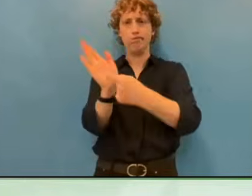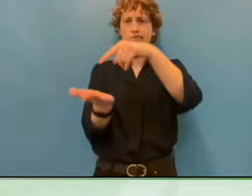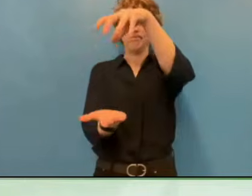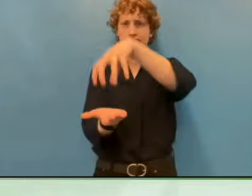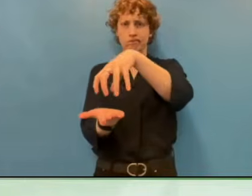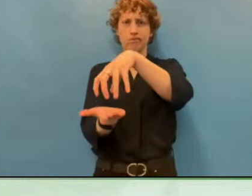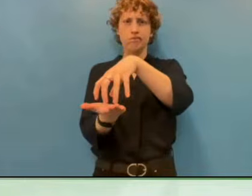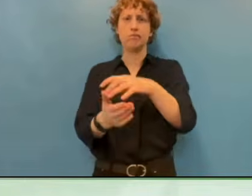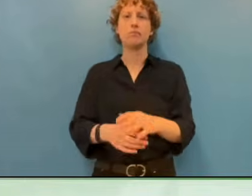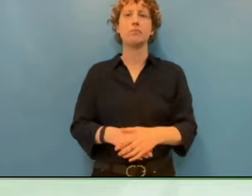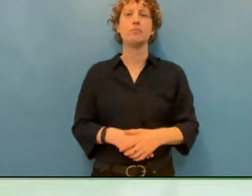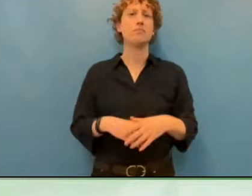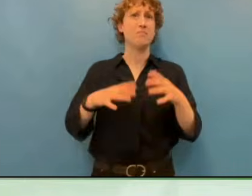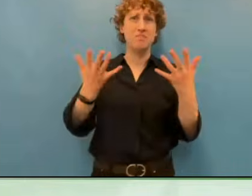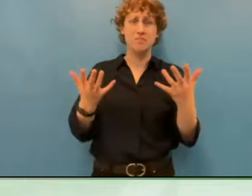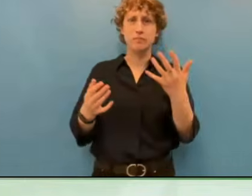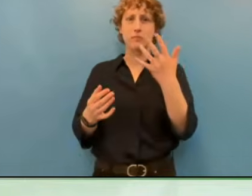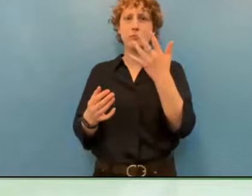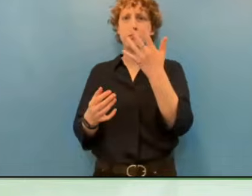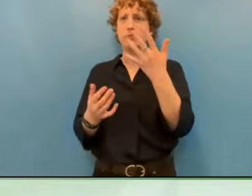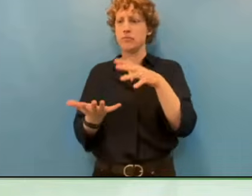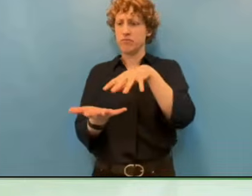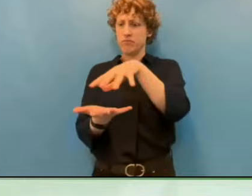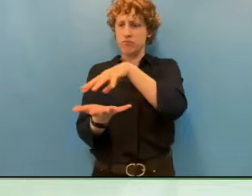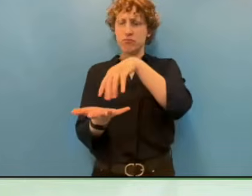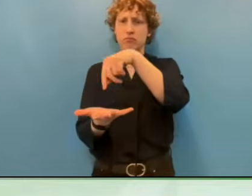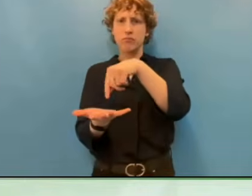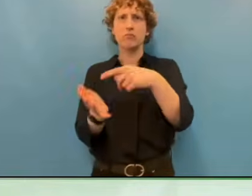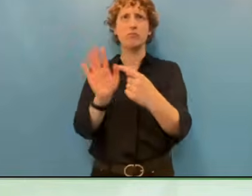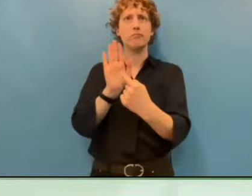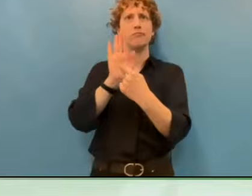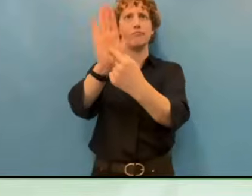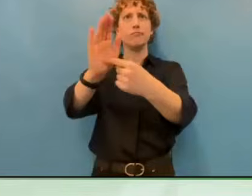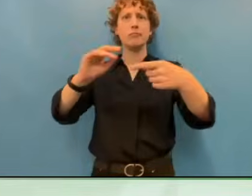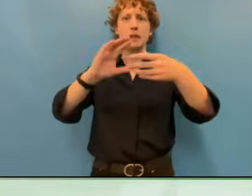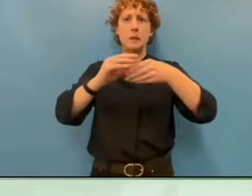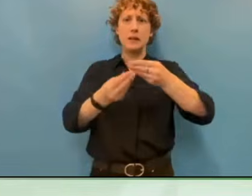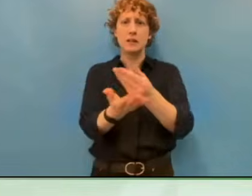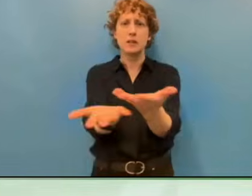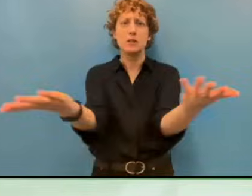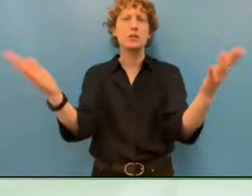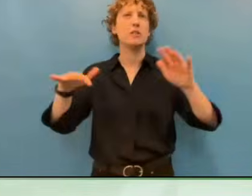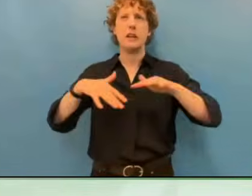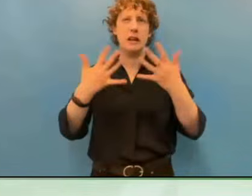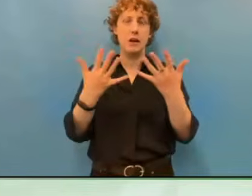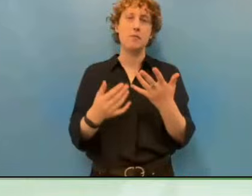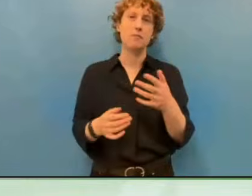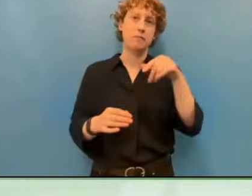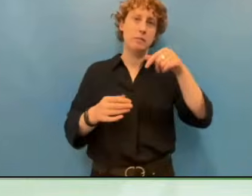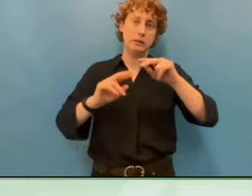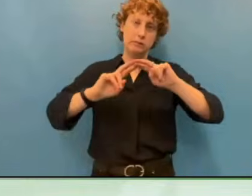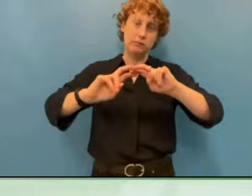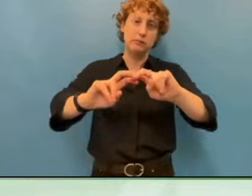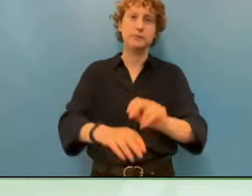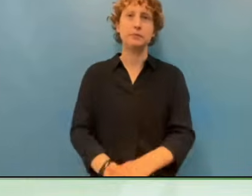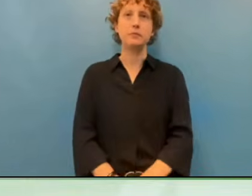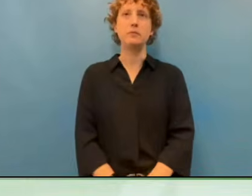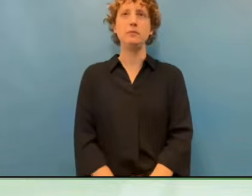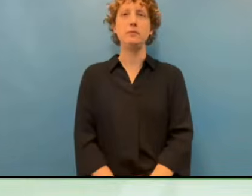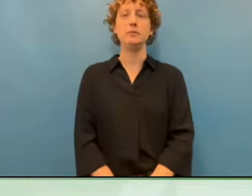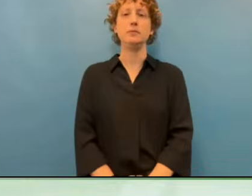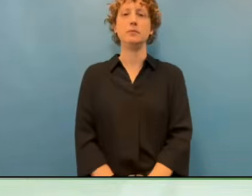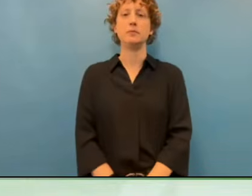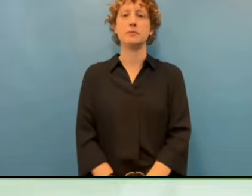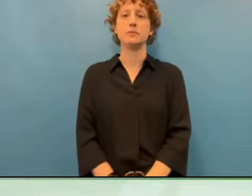look like, how that should transport the message, how should be established correctly. I certainly say, from experience